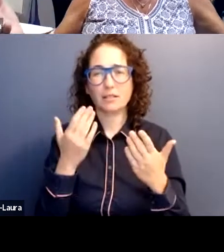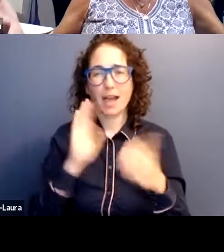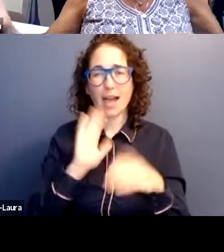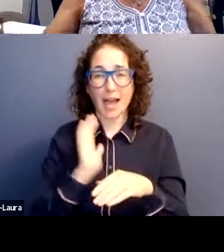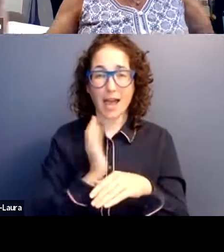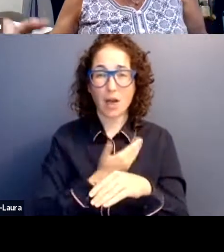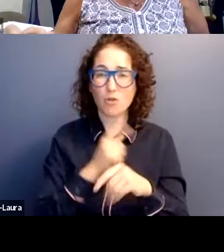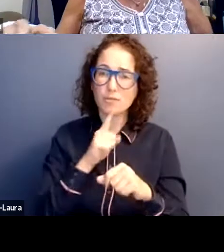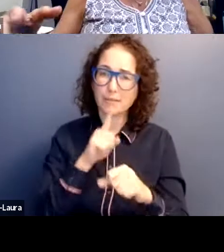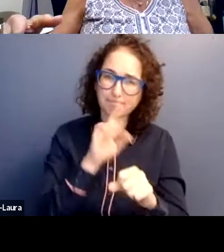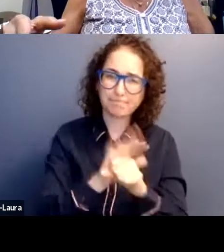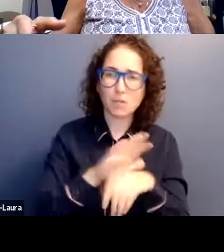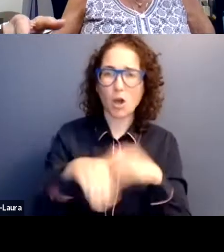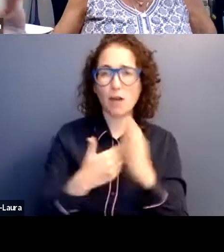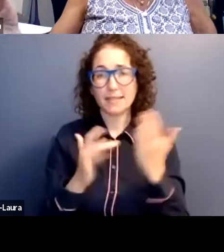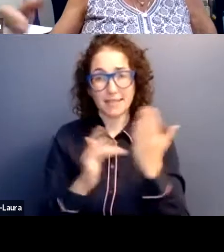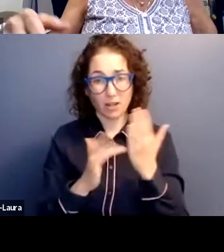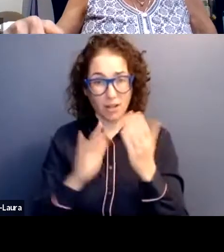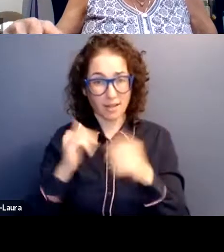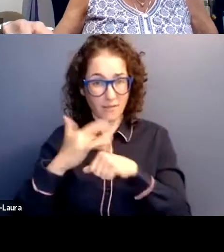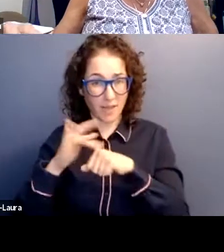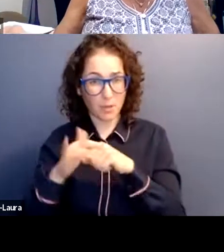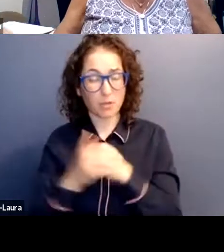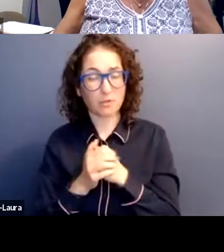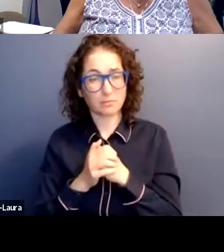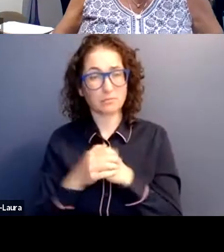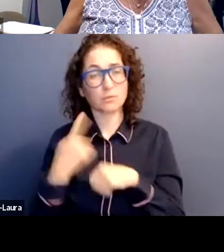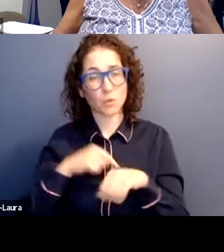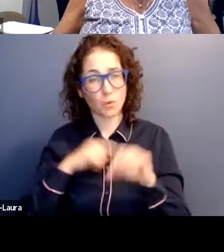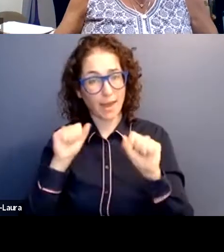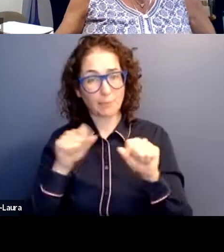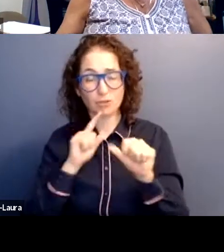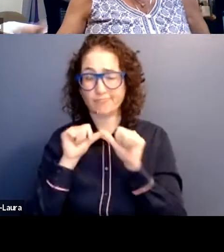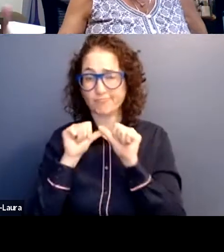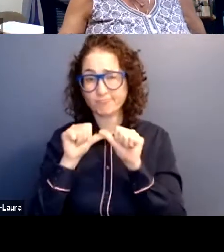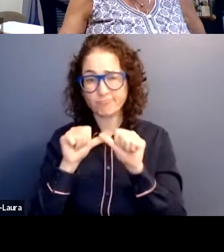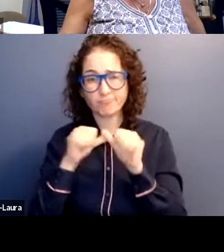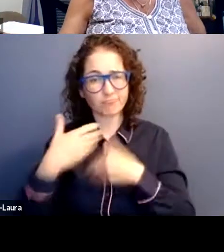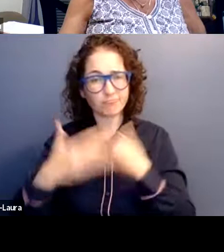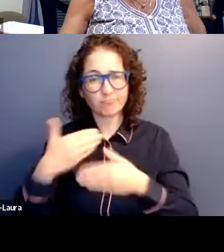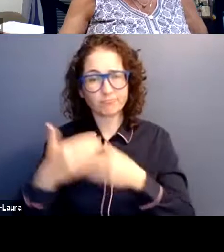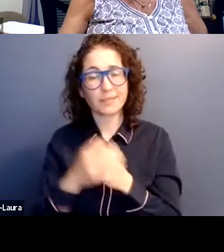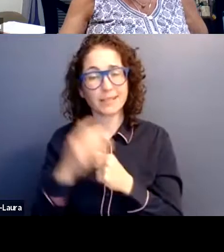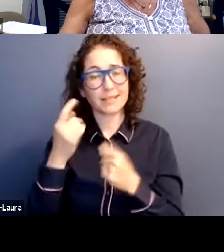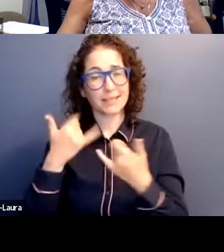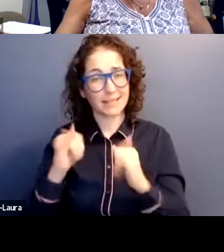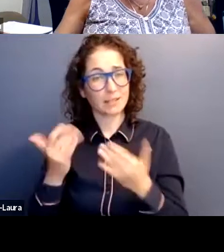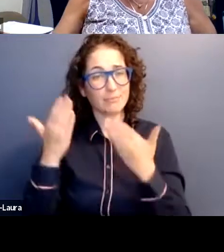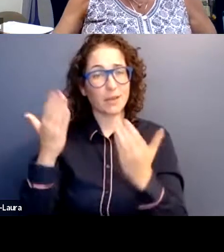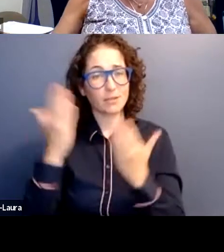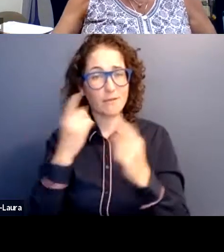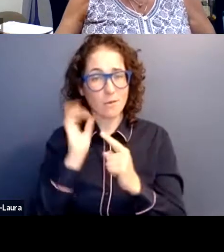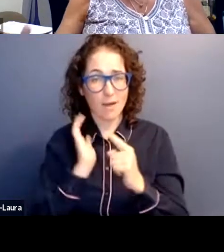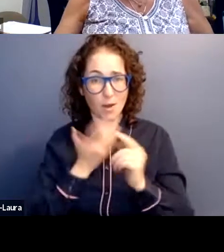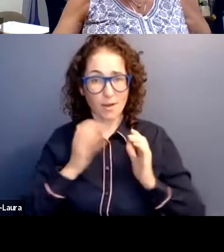common commitment and all the technology available, we were able to carry on and give services to our